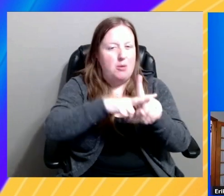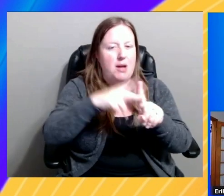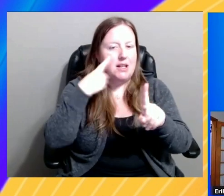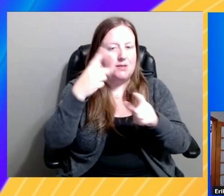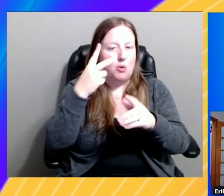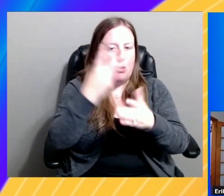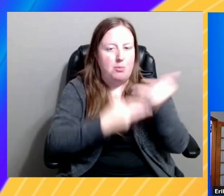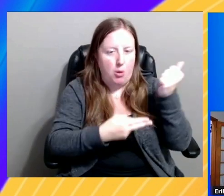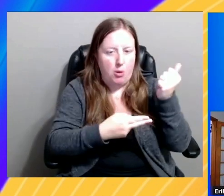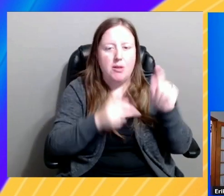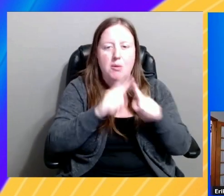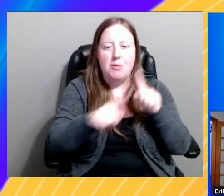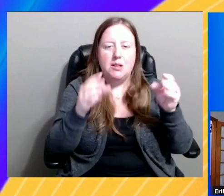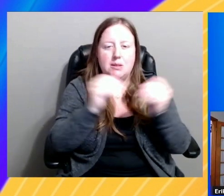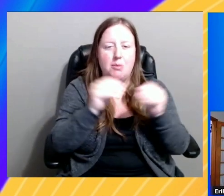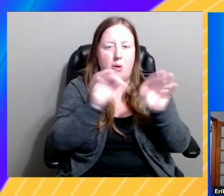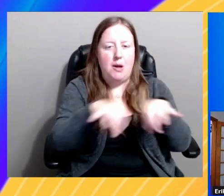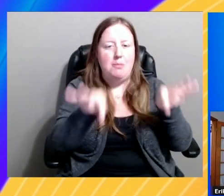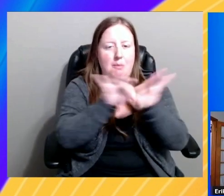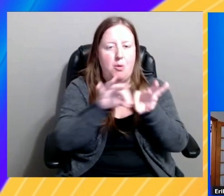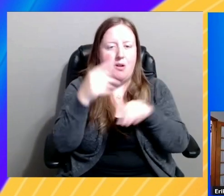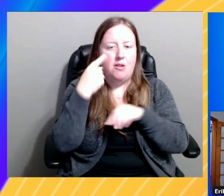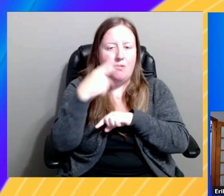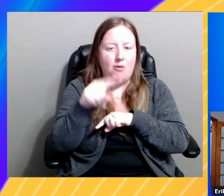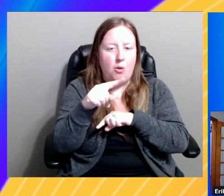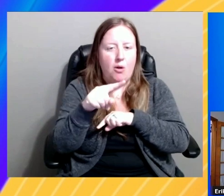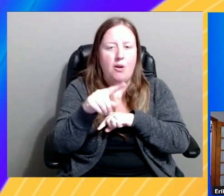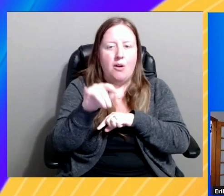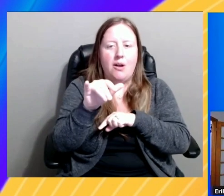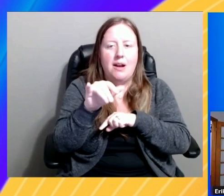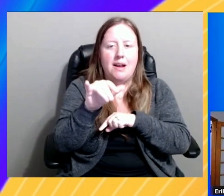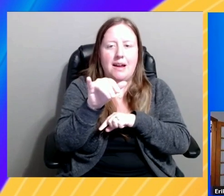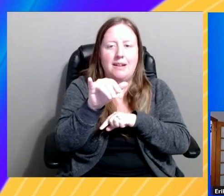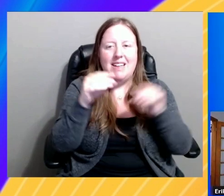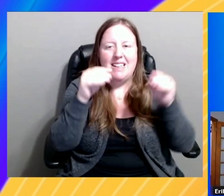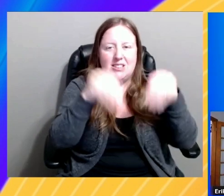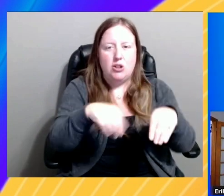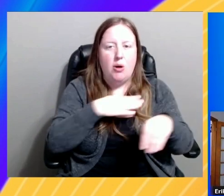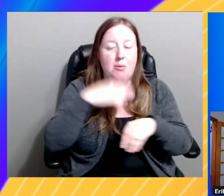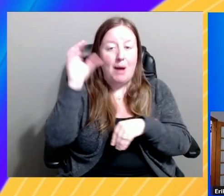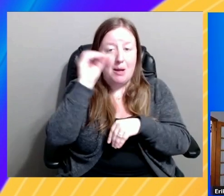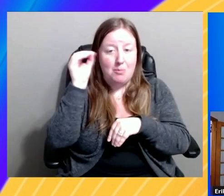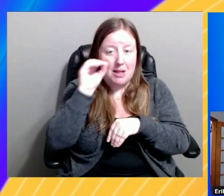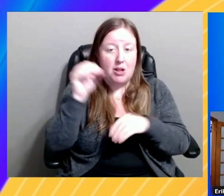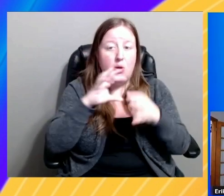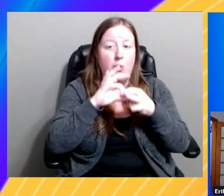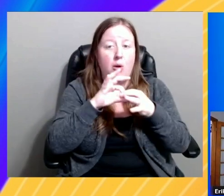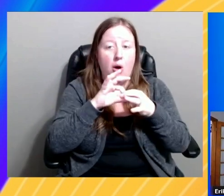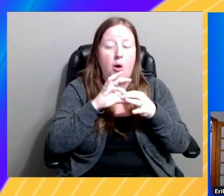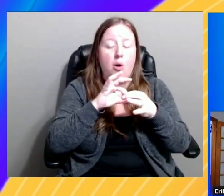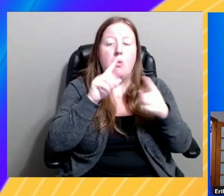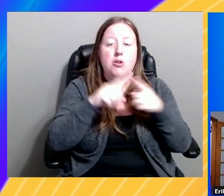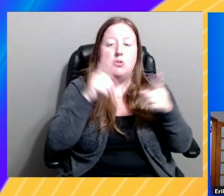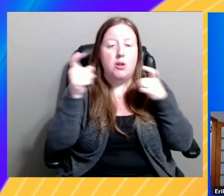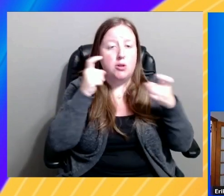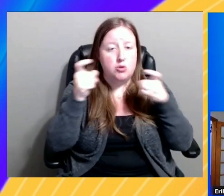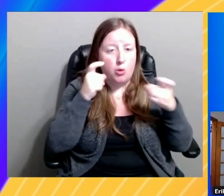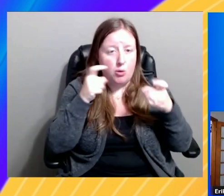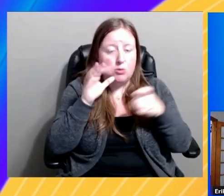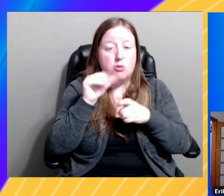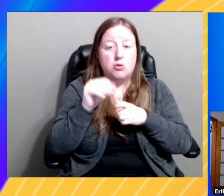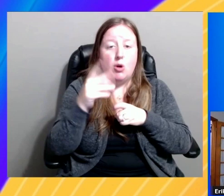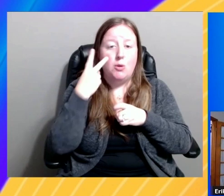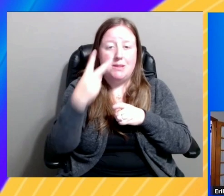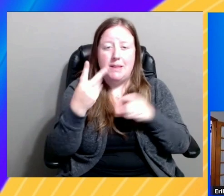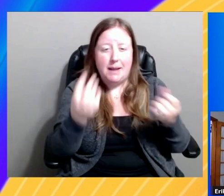little bit more important for the install, in my opinion, which is going to be around some of these rate controls. So defining how many of those nodes